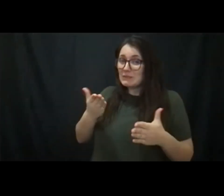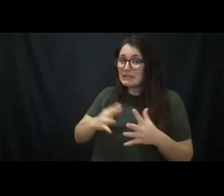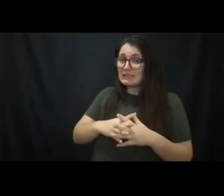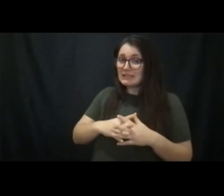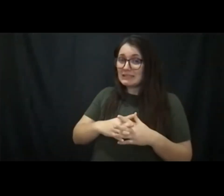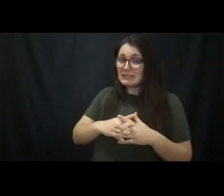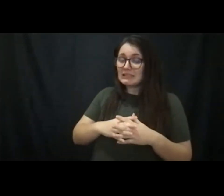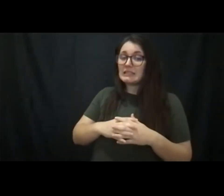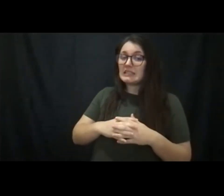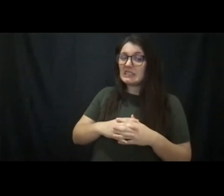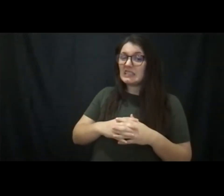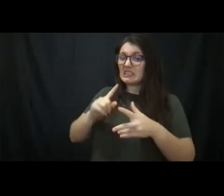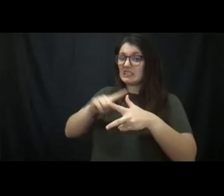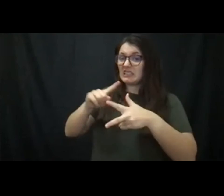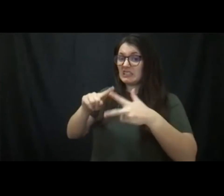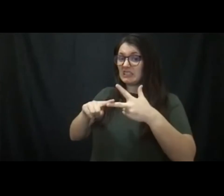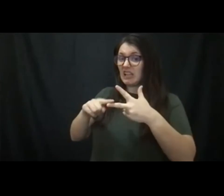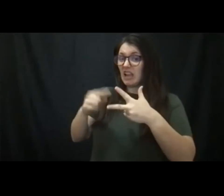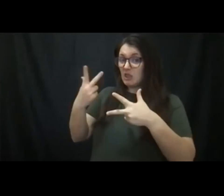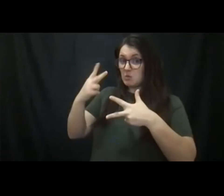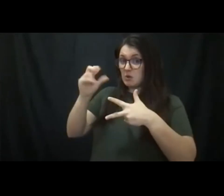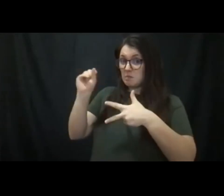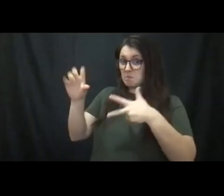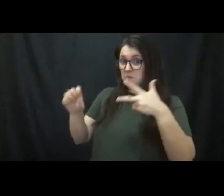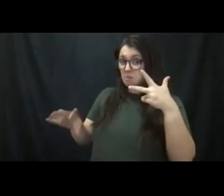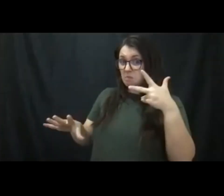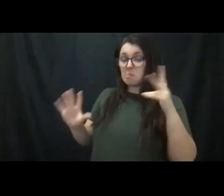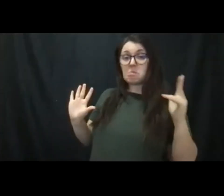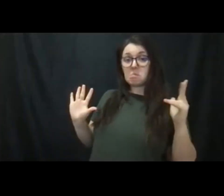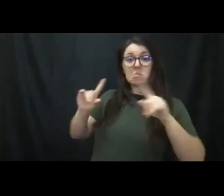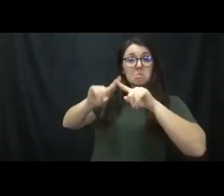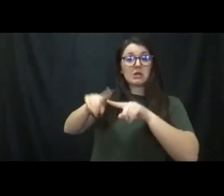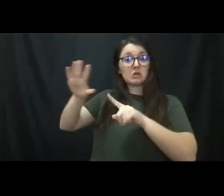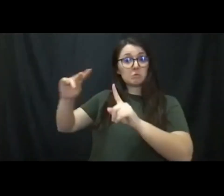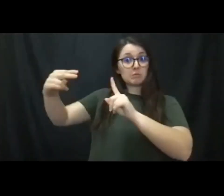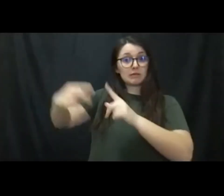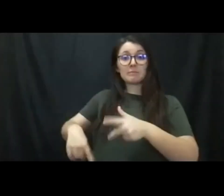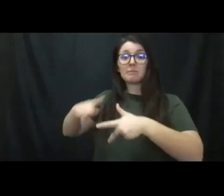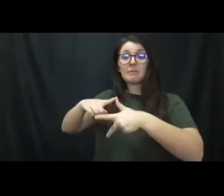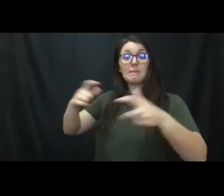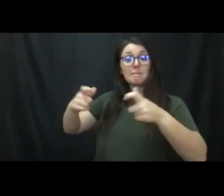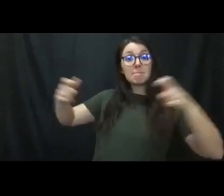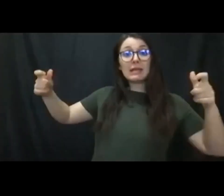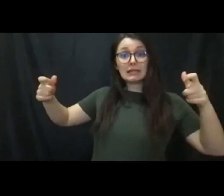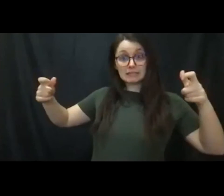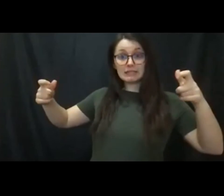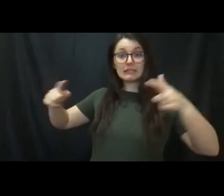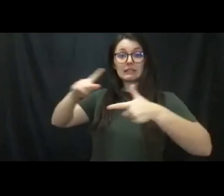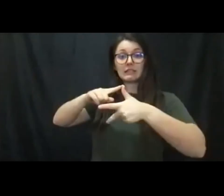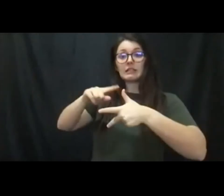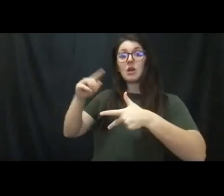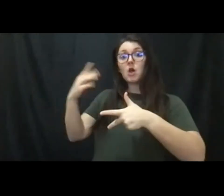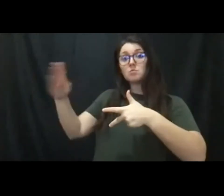I'm going to give you 3 whales, depending how you look at it. The biggest whale is the blue